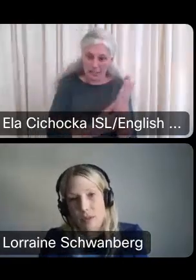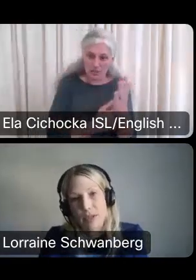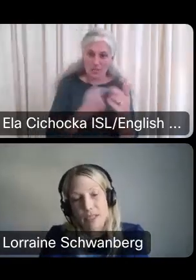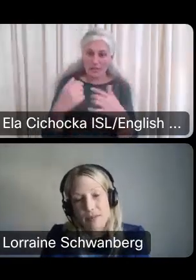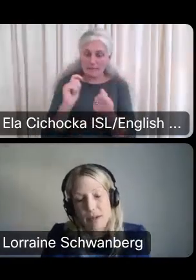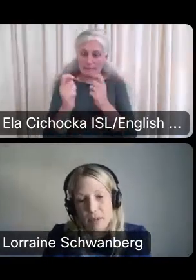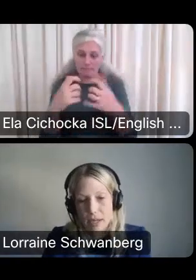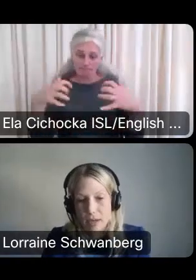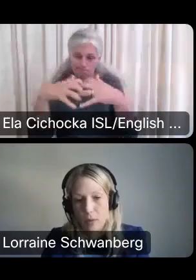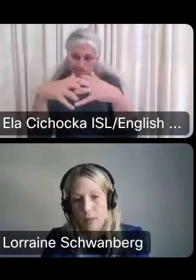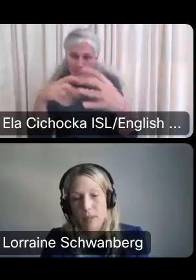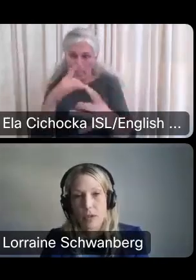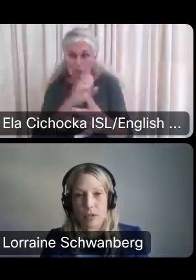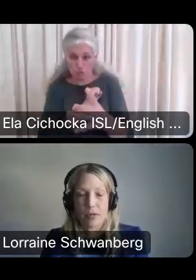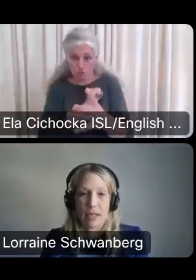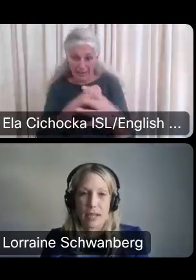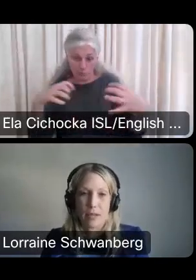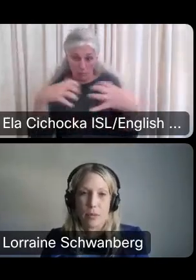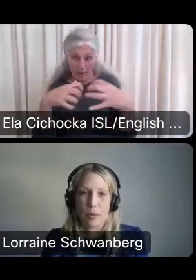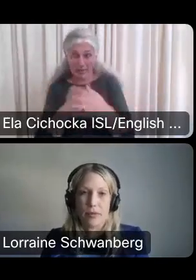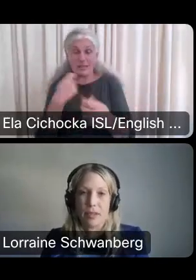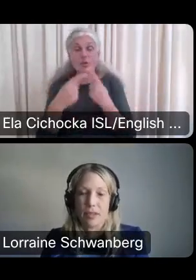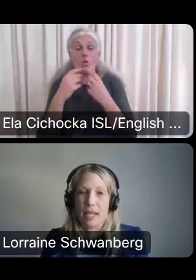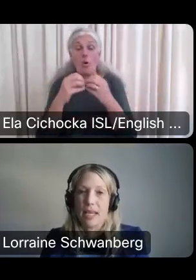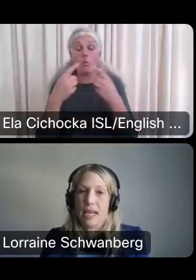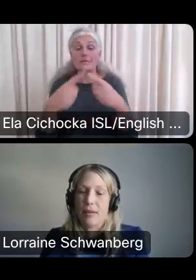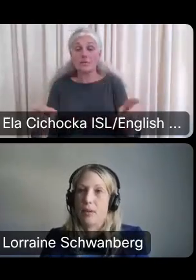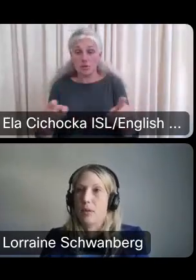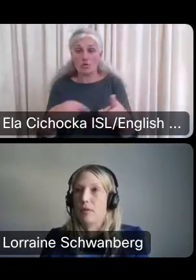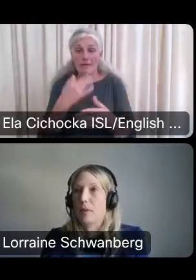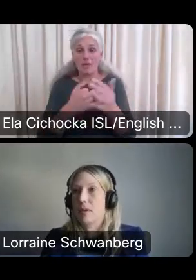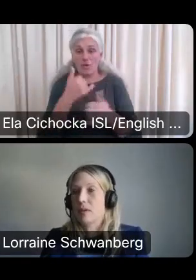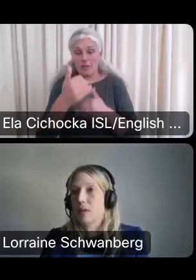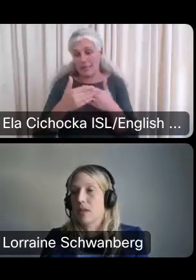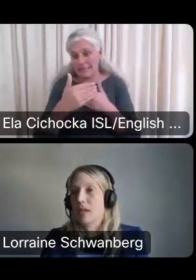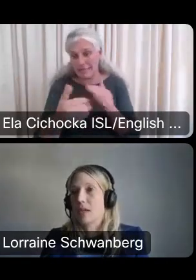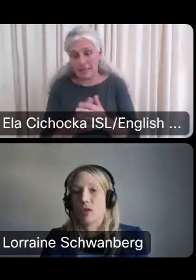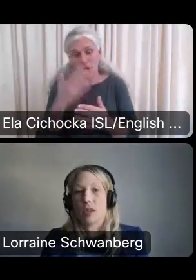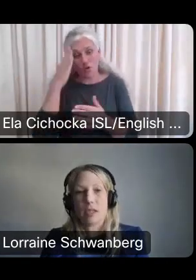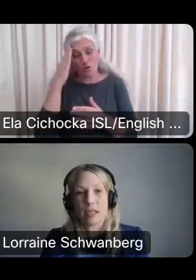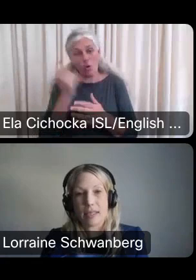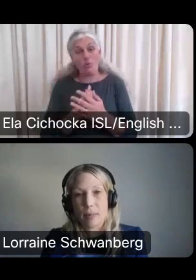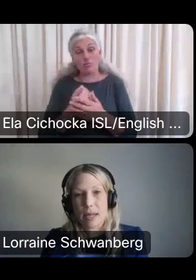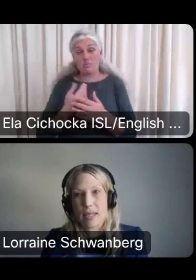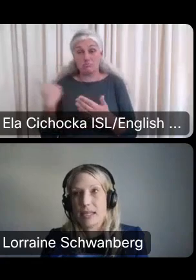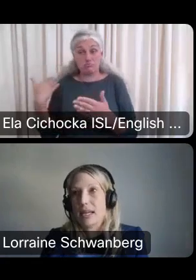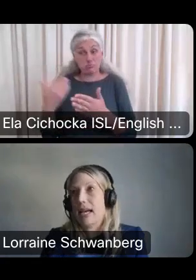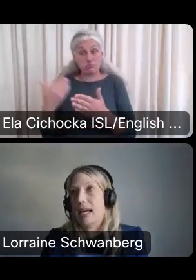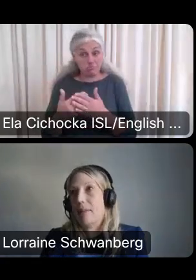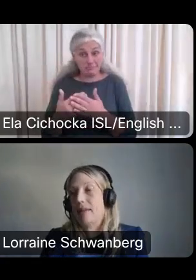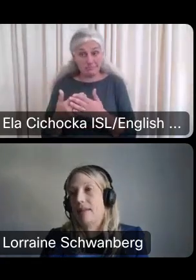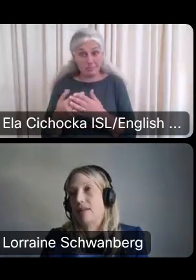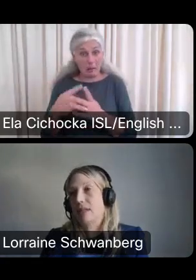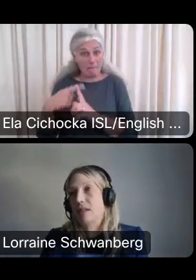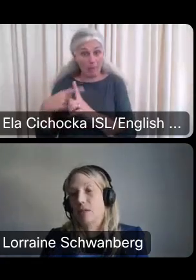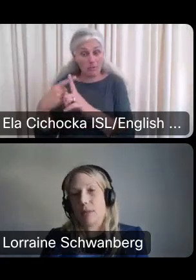of the learnings around open disclosure over the last number of years. And we know we've been on a good journey in that space, and